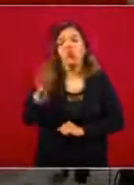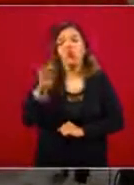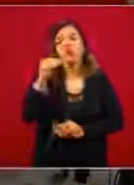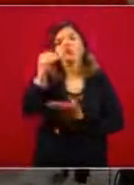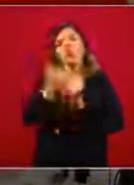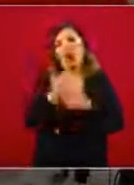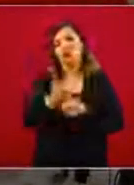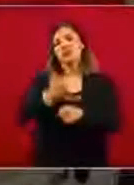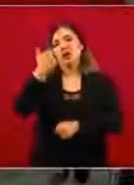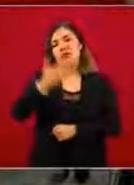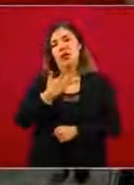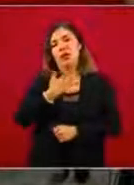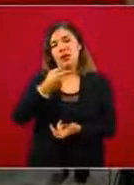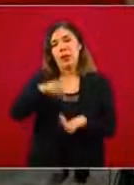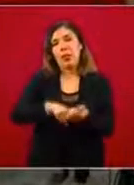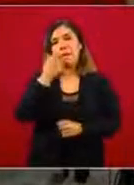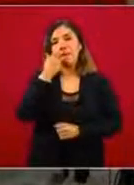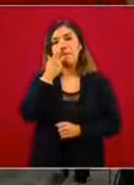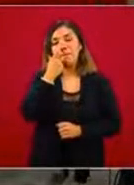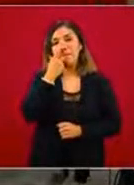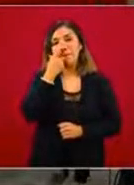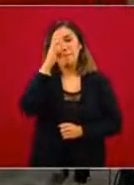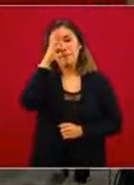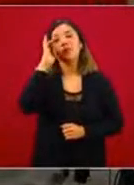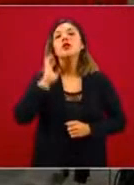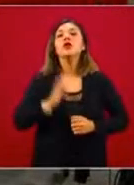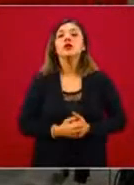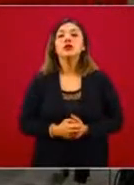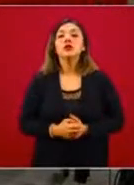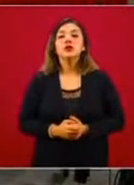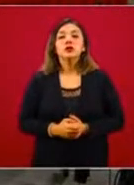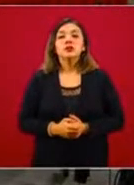have been affected the least.